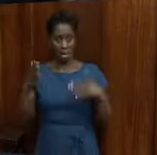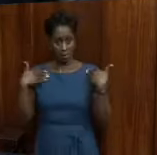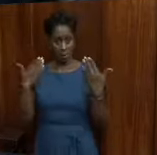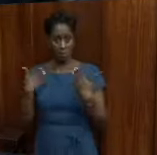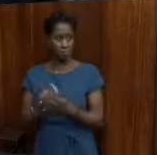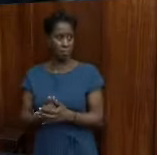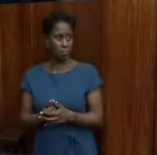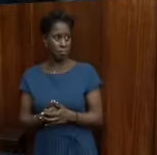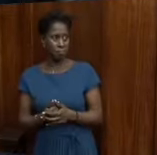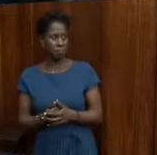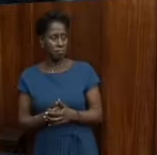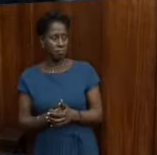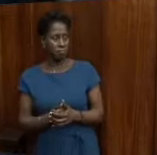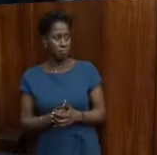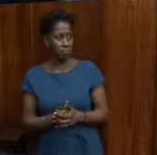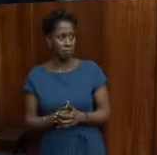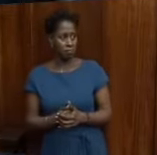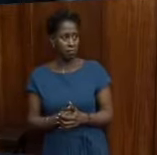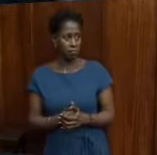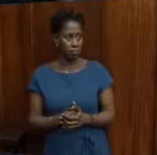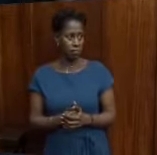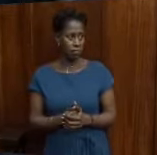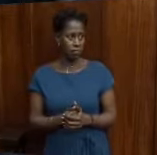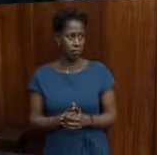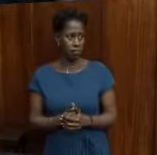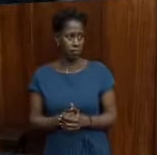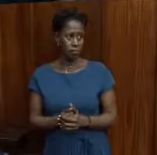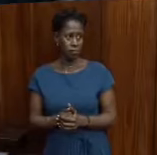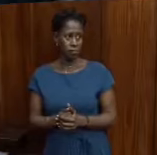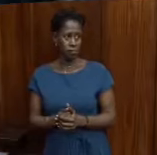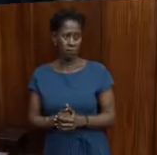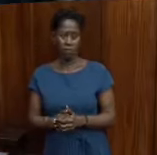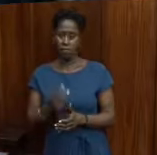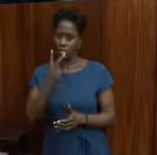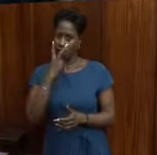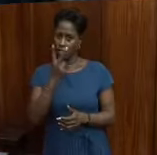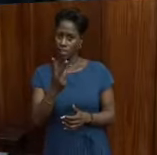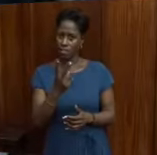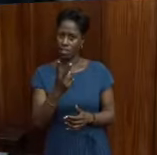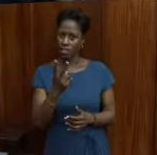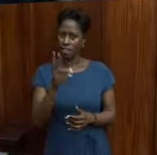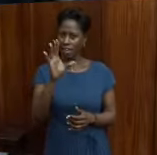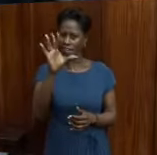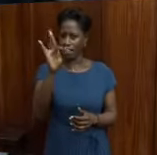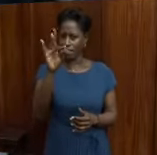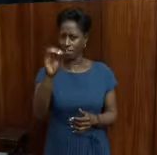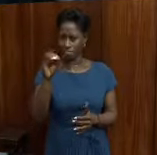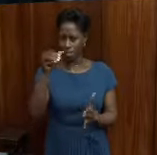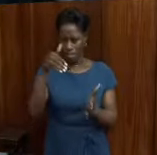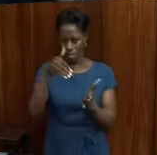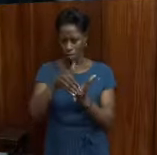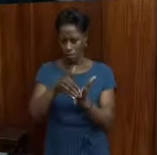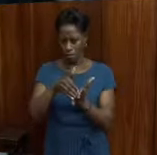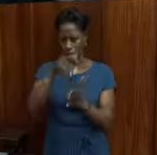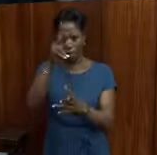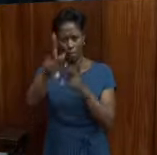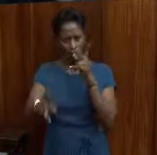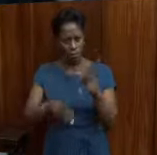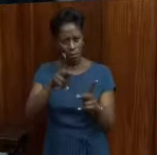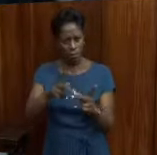Arrivals for the first quarter have been very encouraging, with over 80,000 stopover arrivals, of which